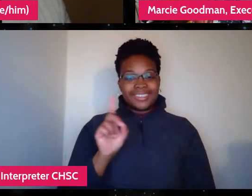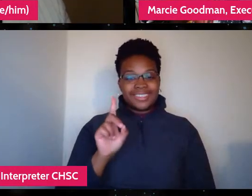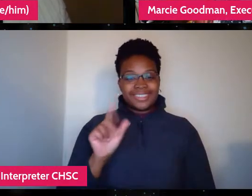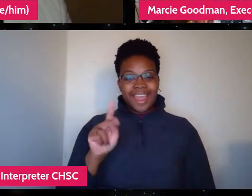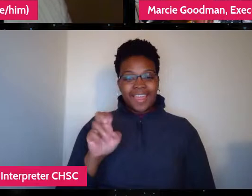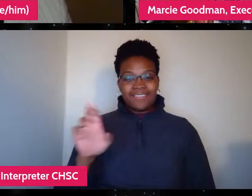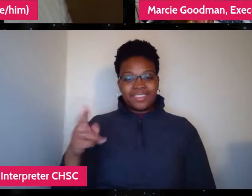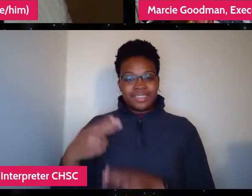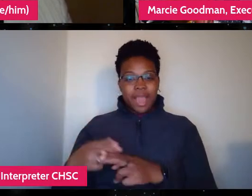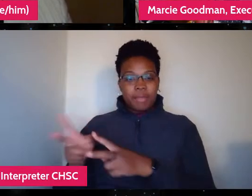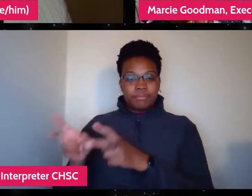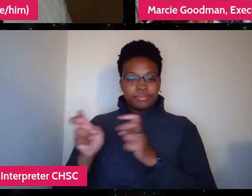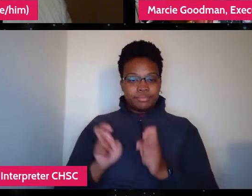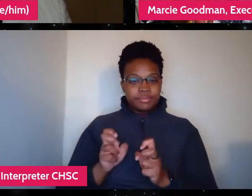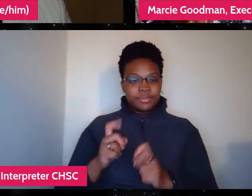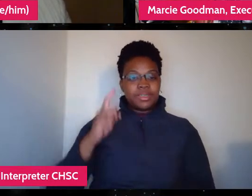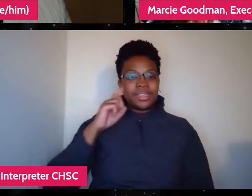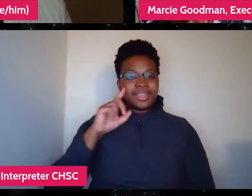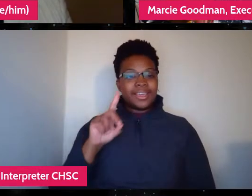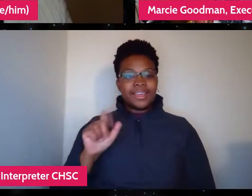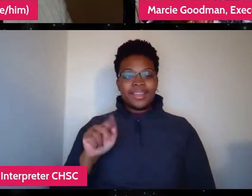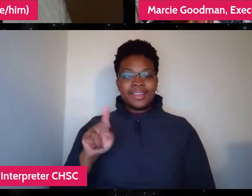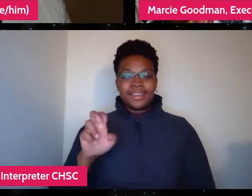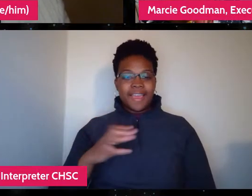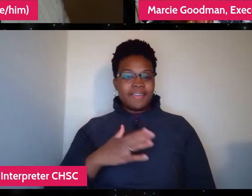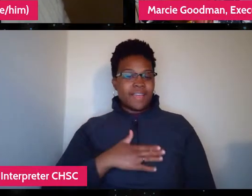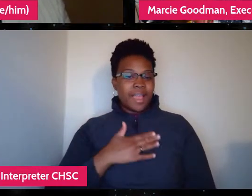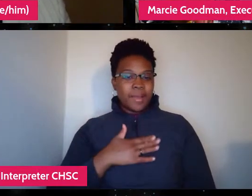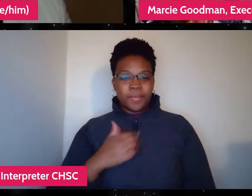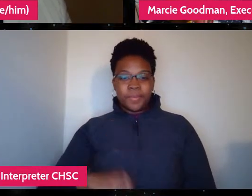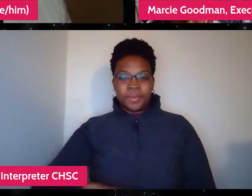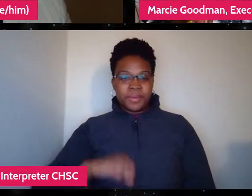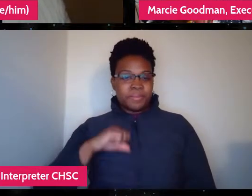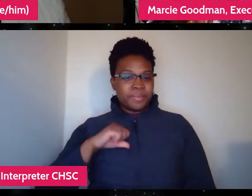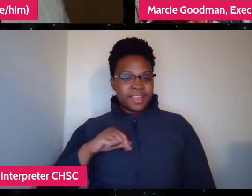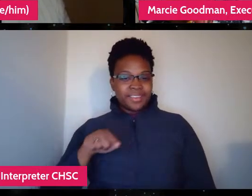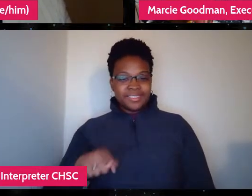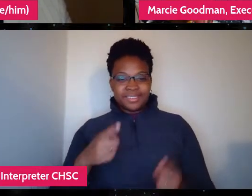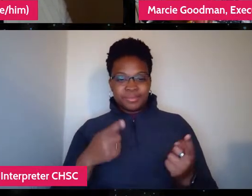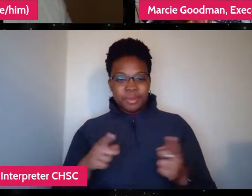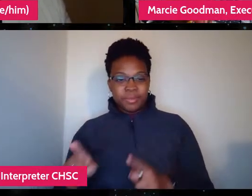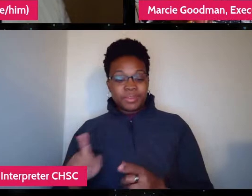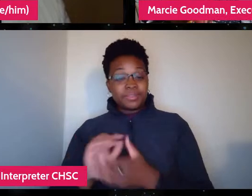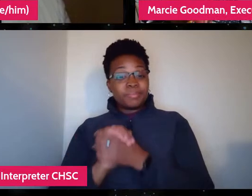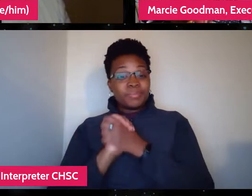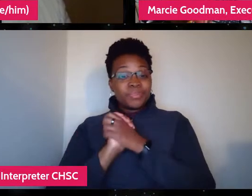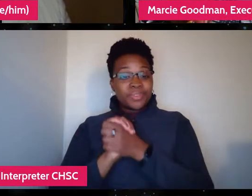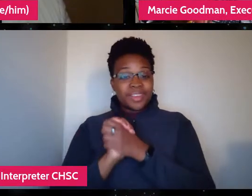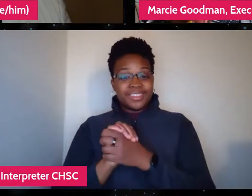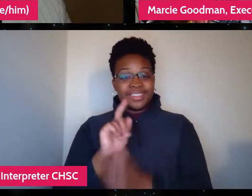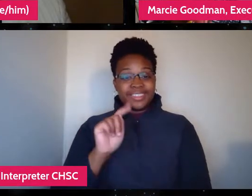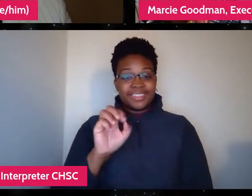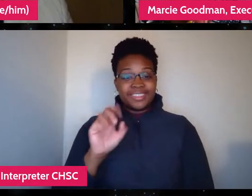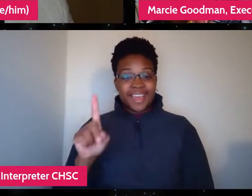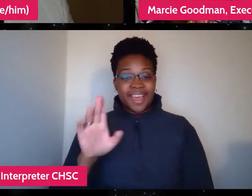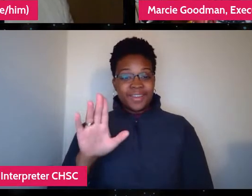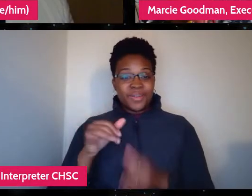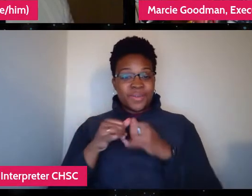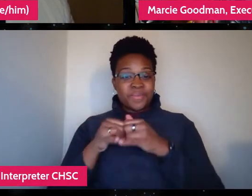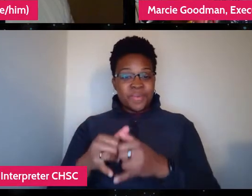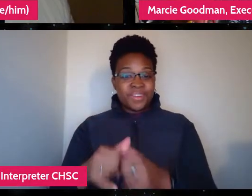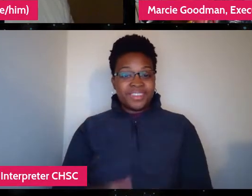think Dave would have been so happy and so proud in this moment. Congratulations, Todd, on your award.